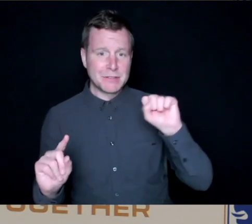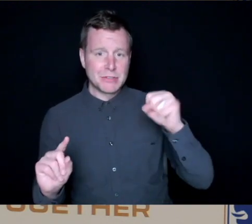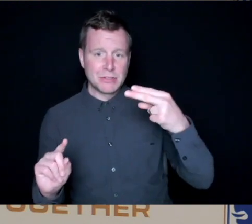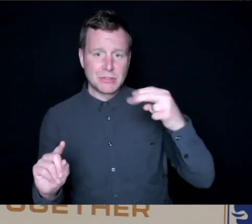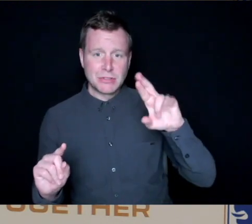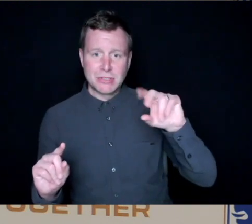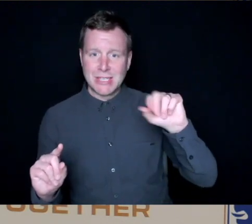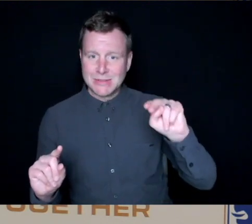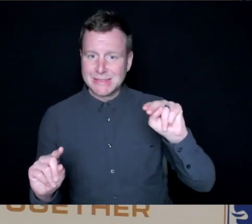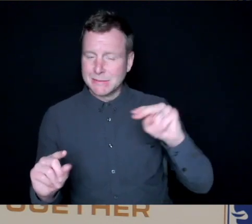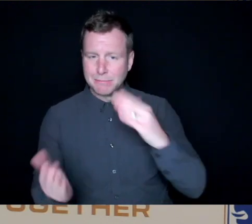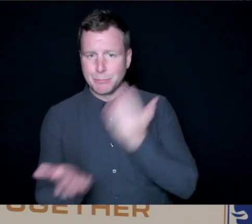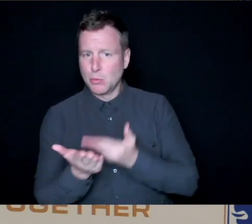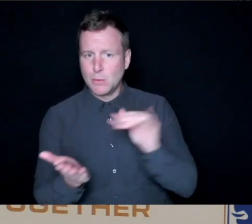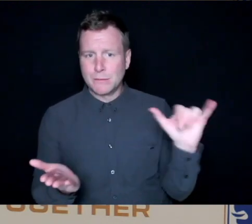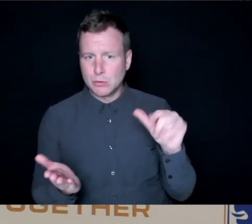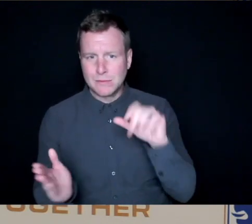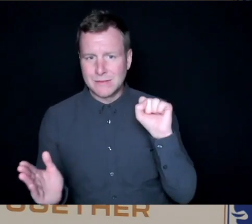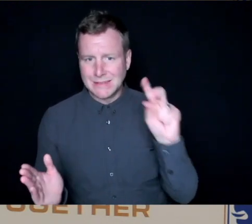So,